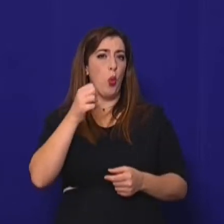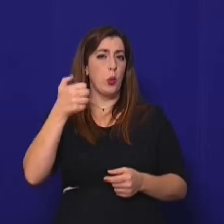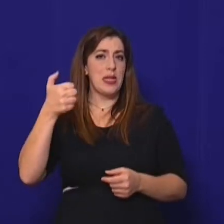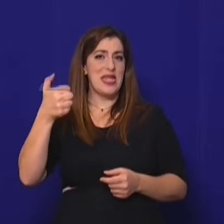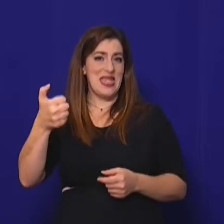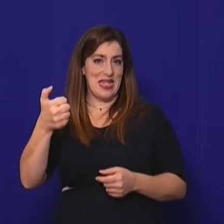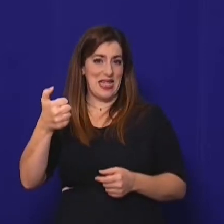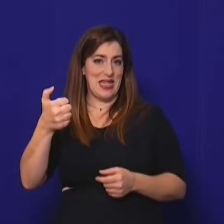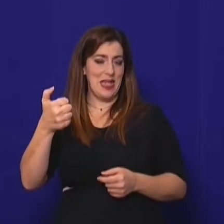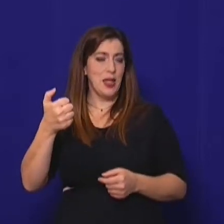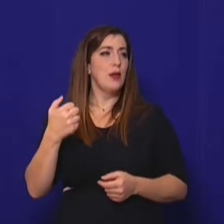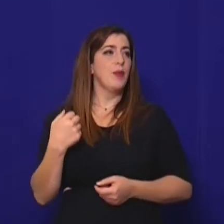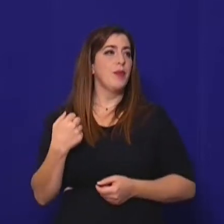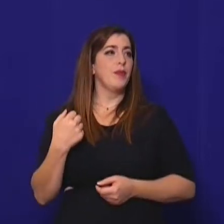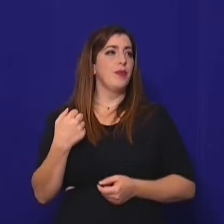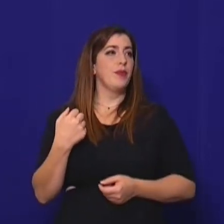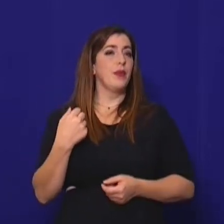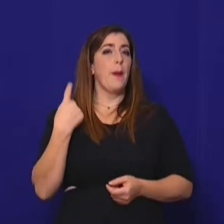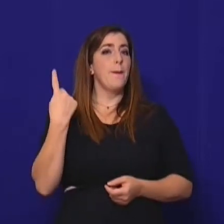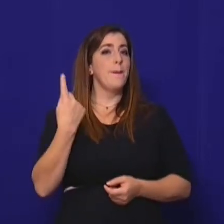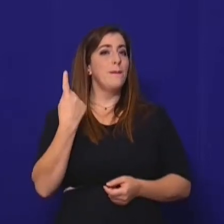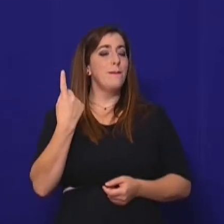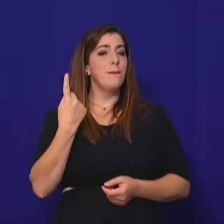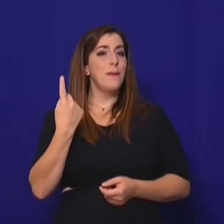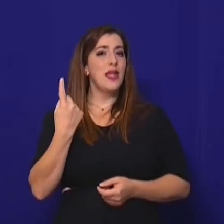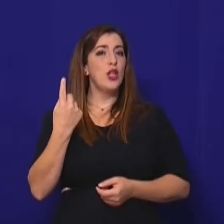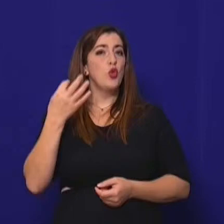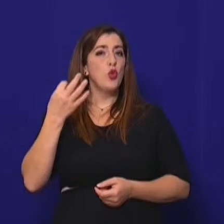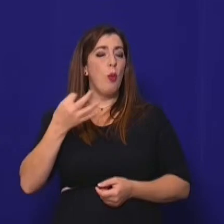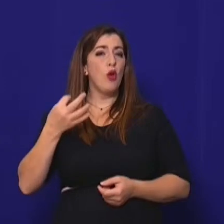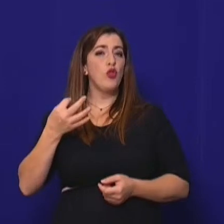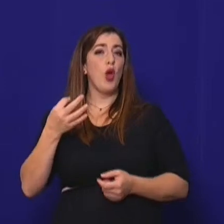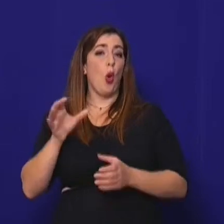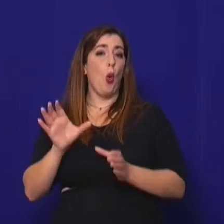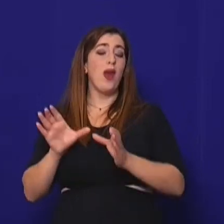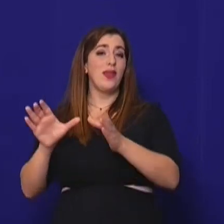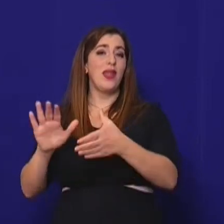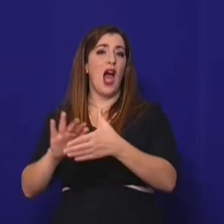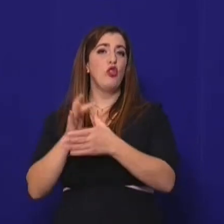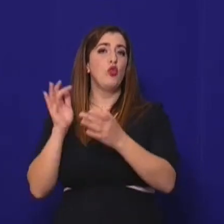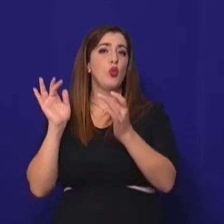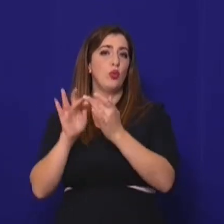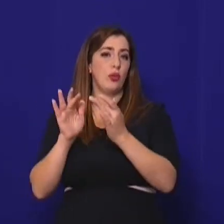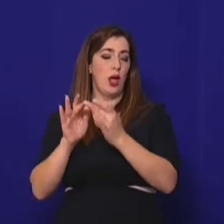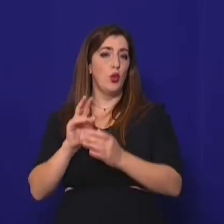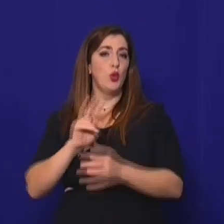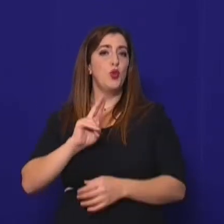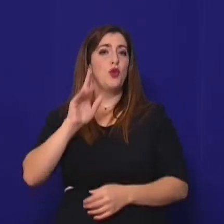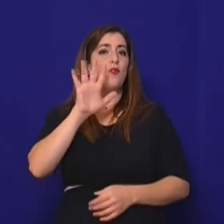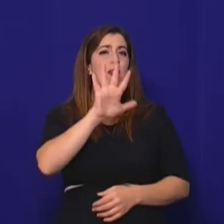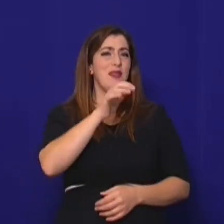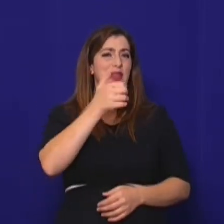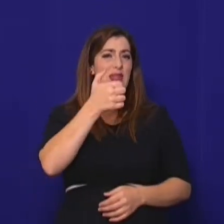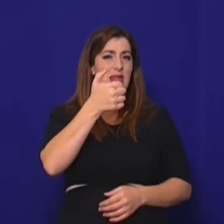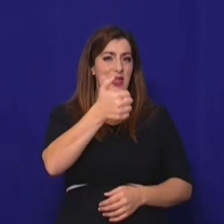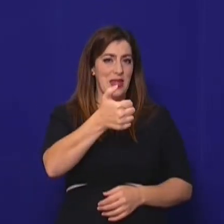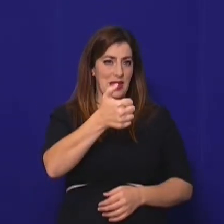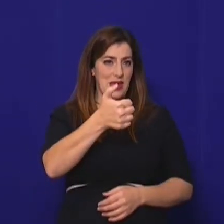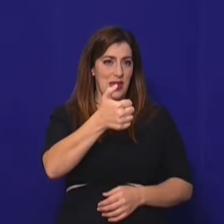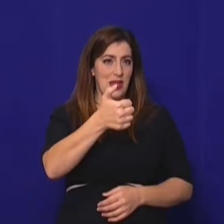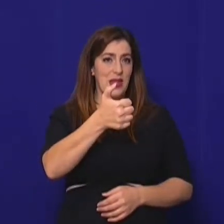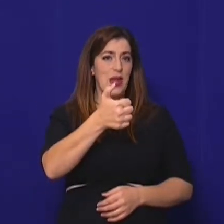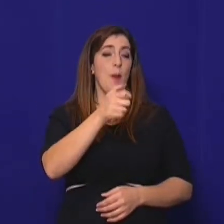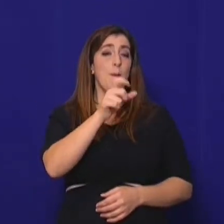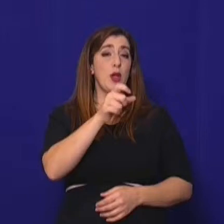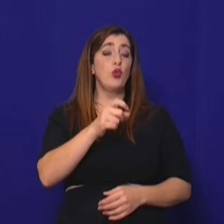206 għal dawk il-persuni li qegħdin f'kuntatt li kienu qegħdin f'kwarantina u kellna 56 għal dawk il-persuni li kienu